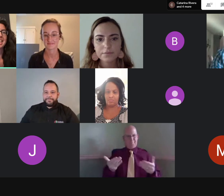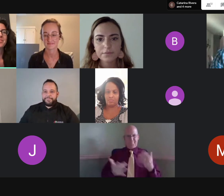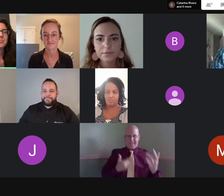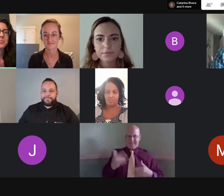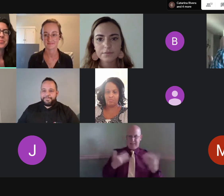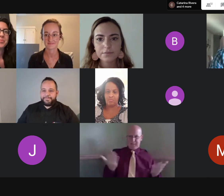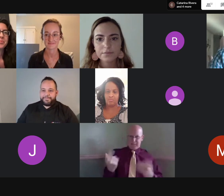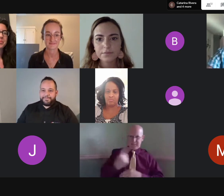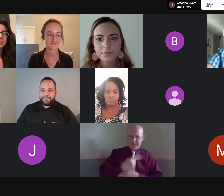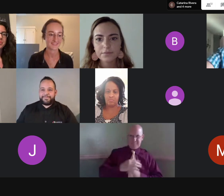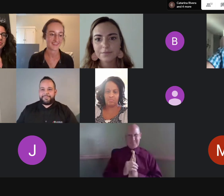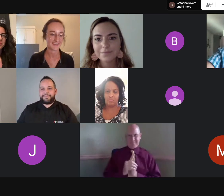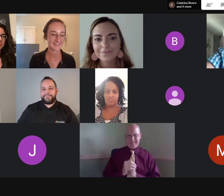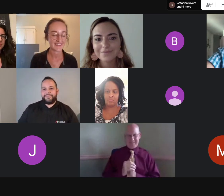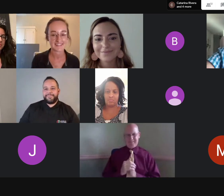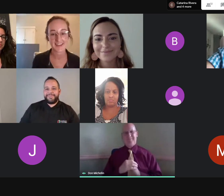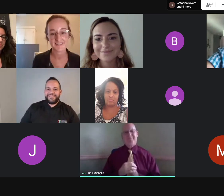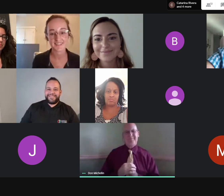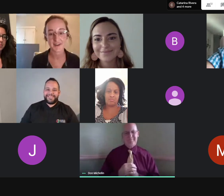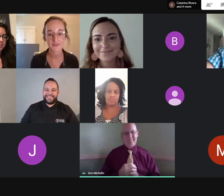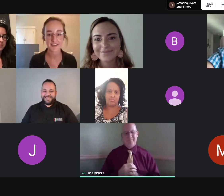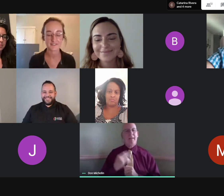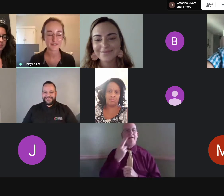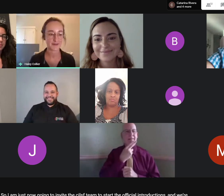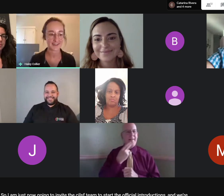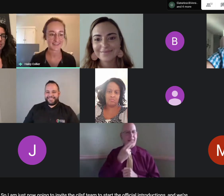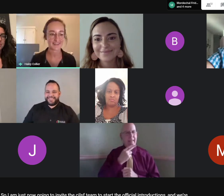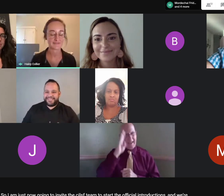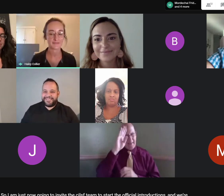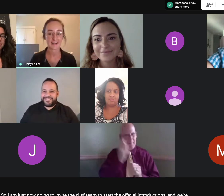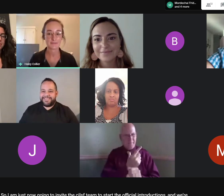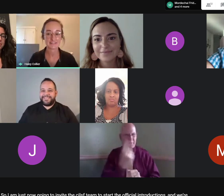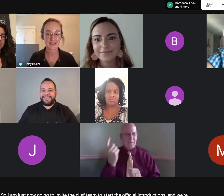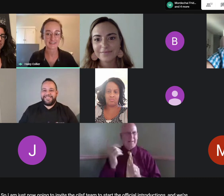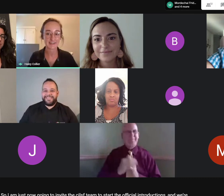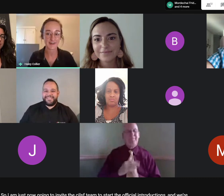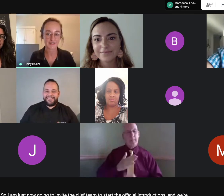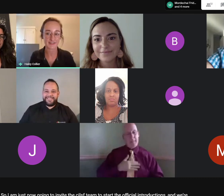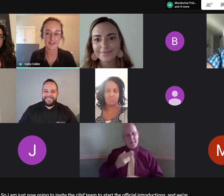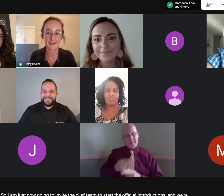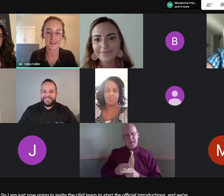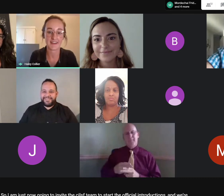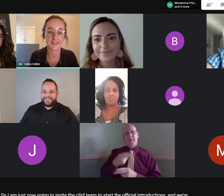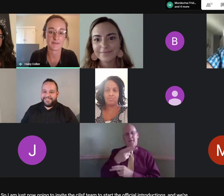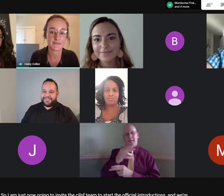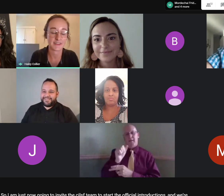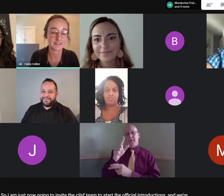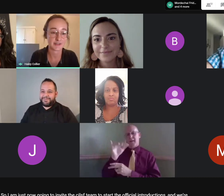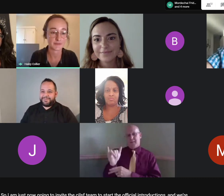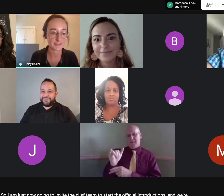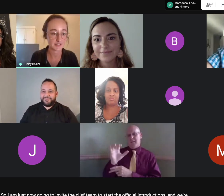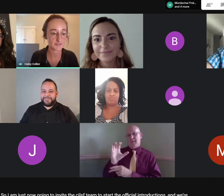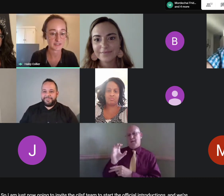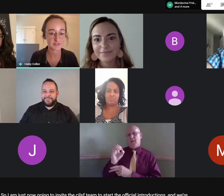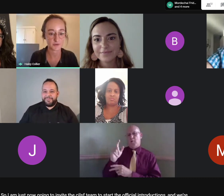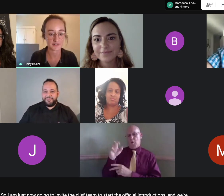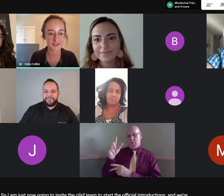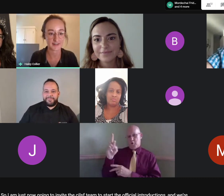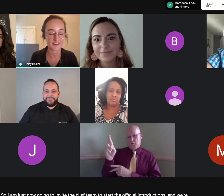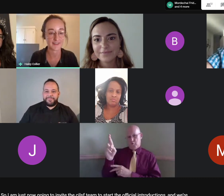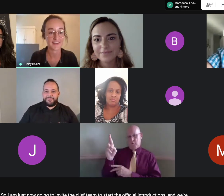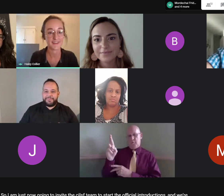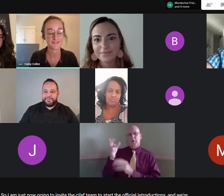be here today. Yes, hello everybody. My name is Haley Collier, and I am the Interpreting